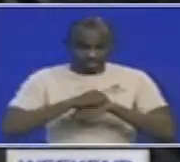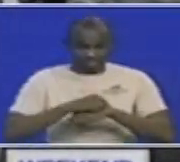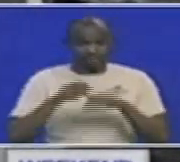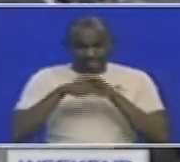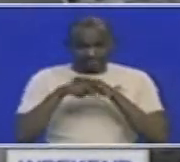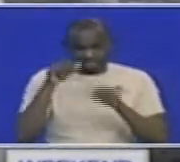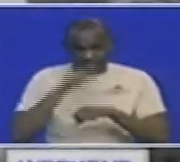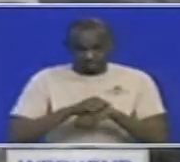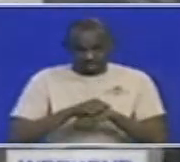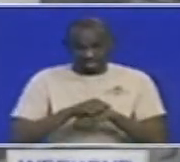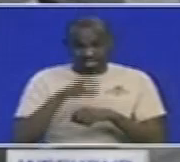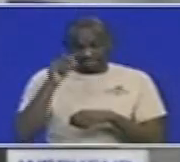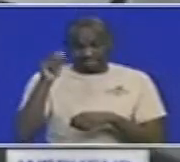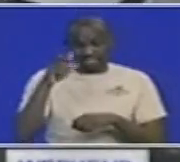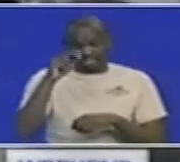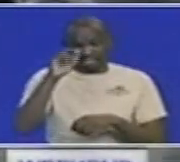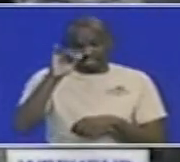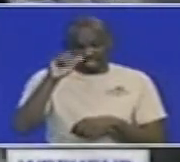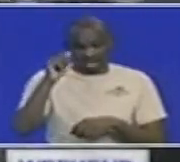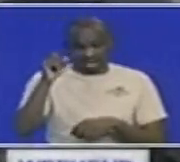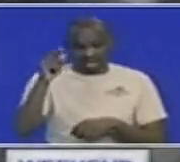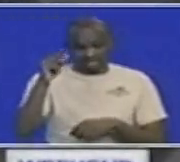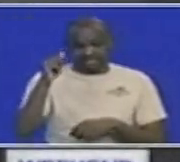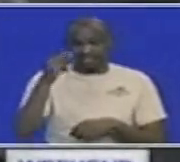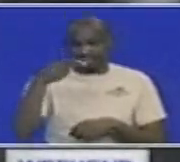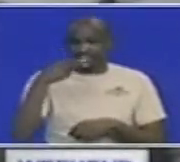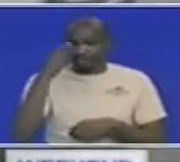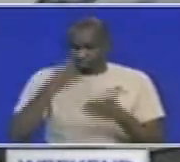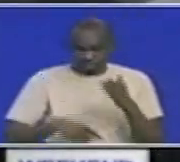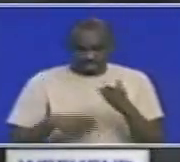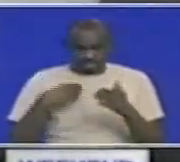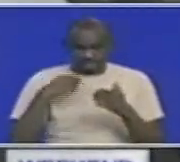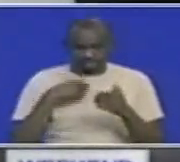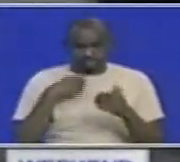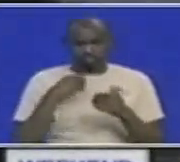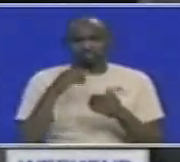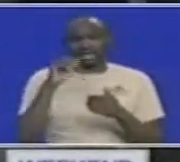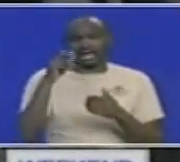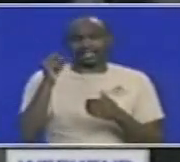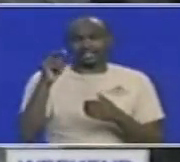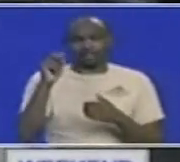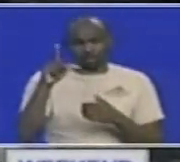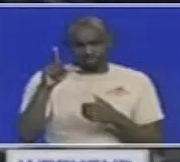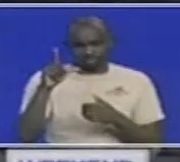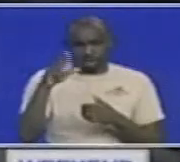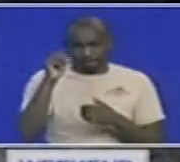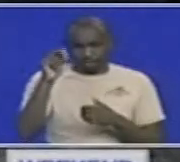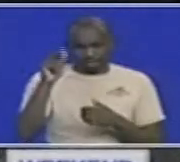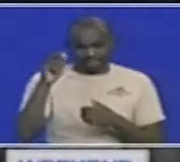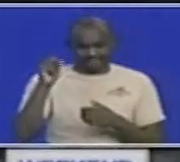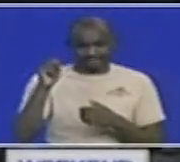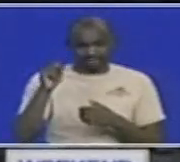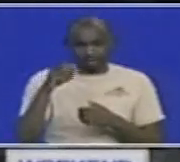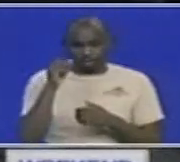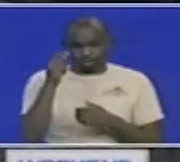teacher, Mrs. Nyaga, was concerned, so she approached Cardinal Maurice Otunga Missionary School. Seeing the marks